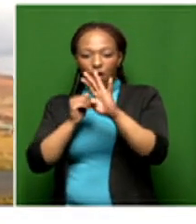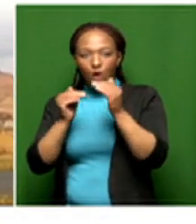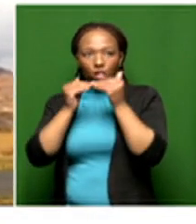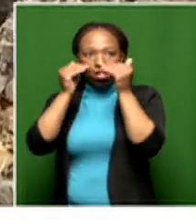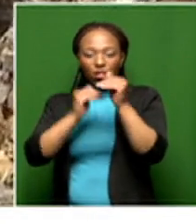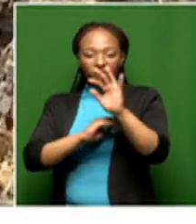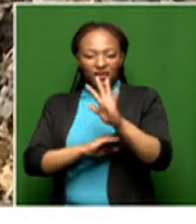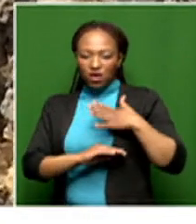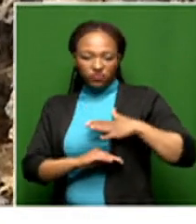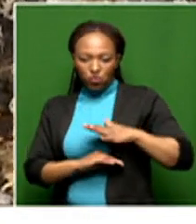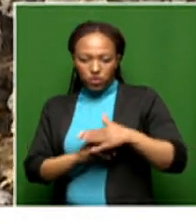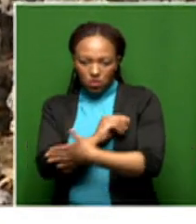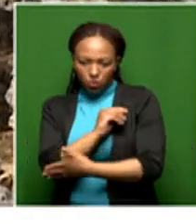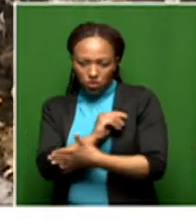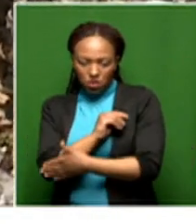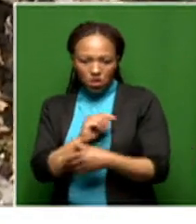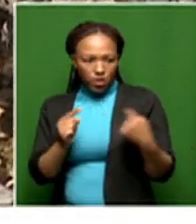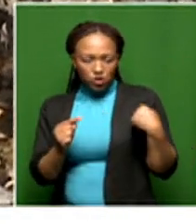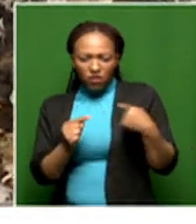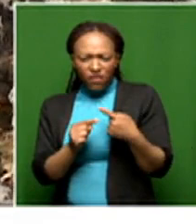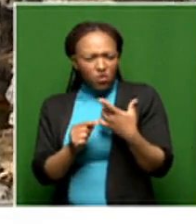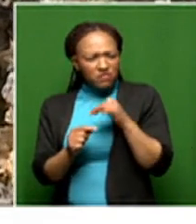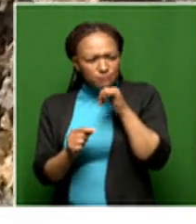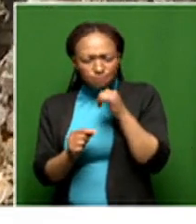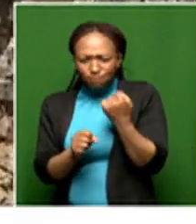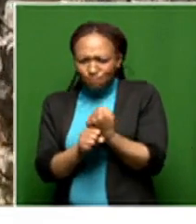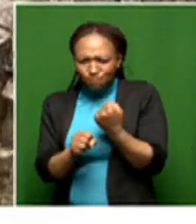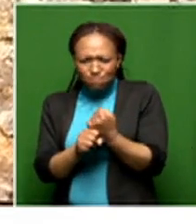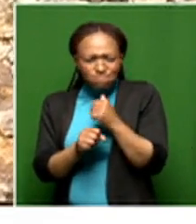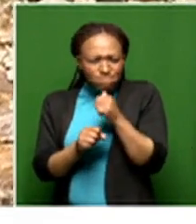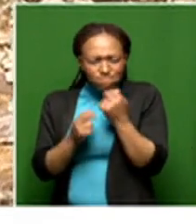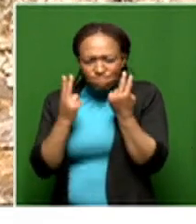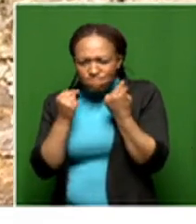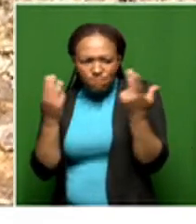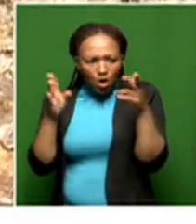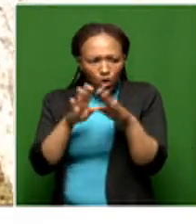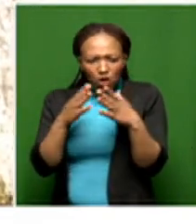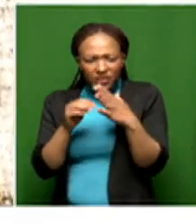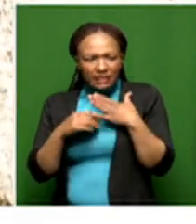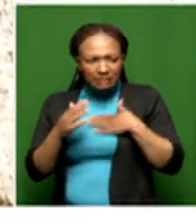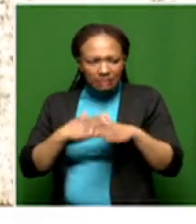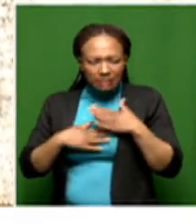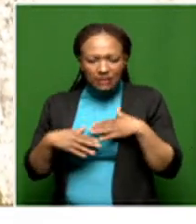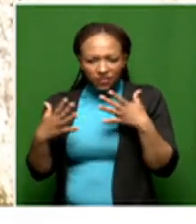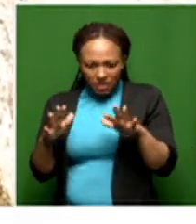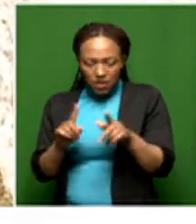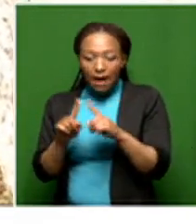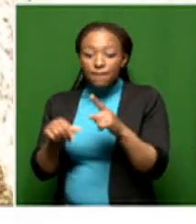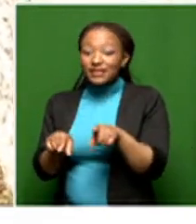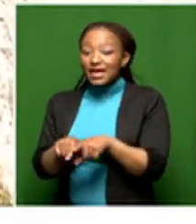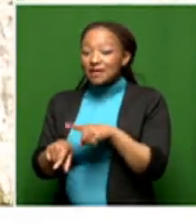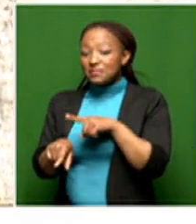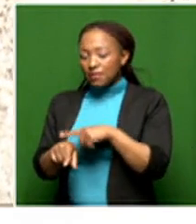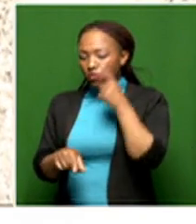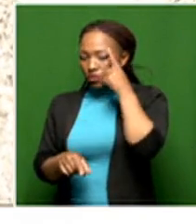5, as an example. We've just come too far. We've sacrificed quite a lot. So we've got to protect that as much as we can. But at the same time, be